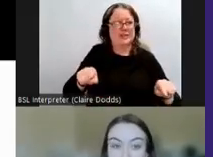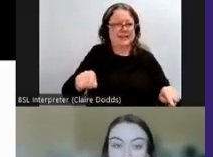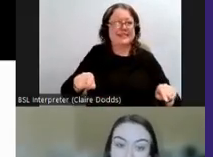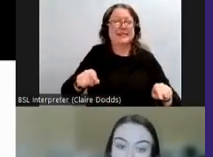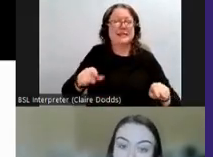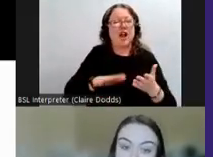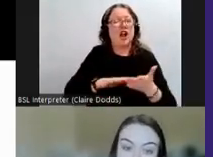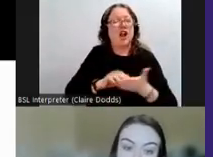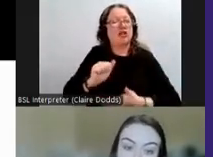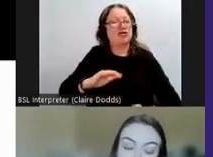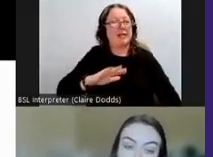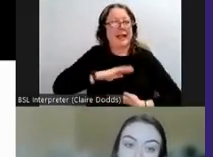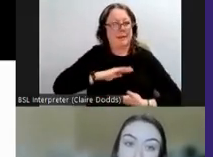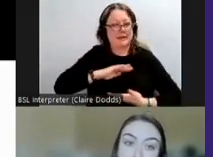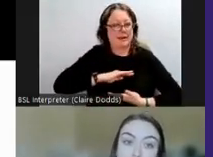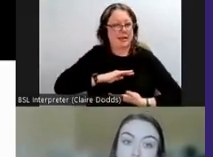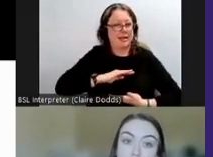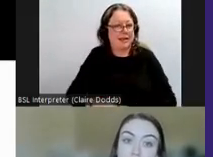trips and things like that.